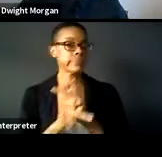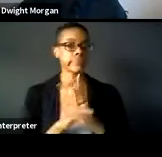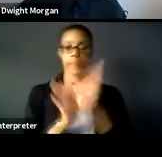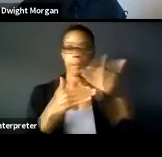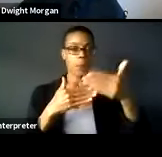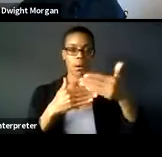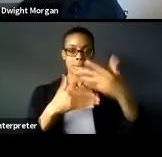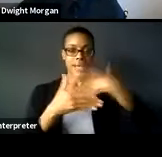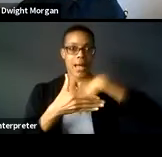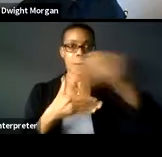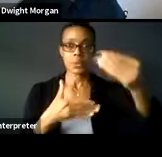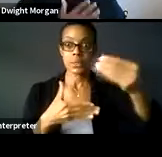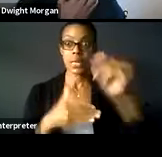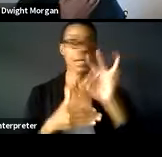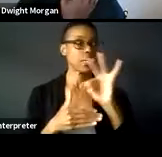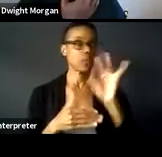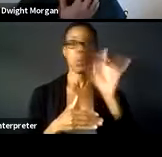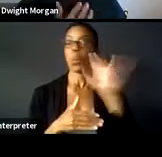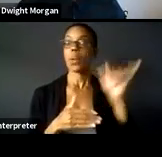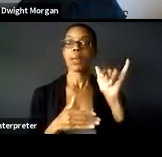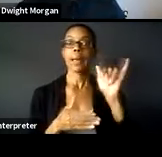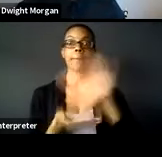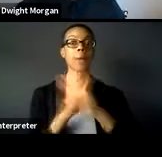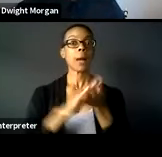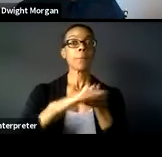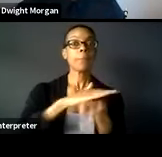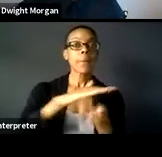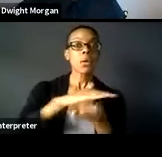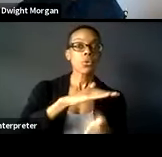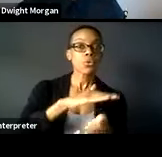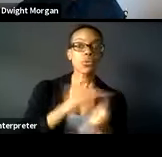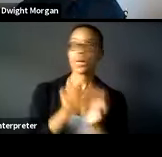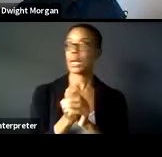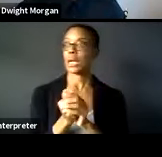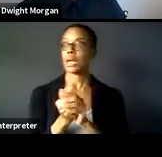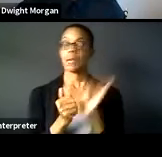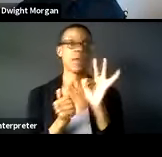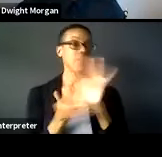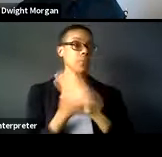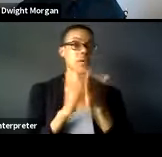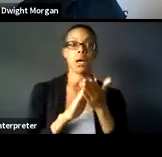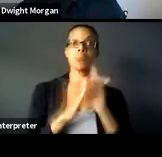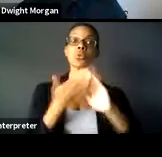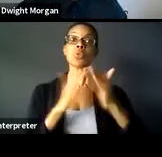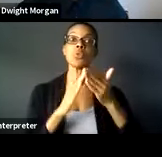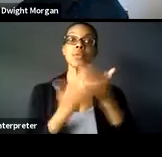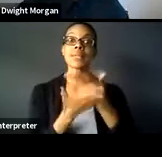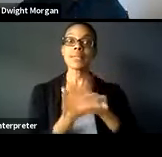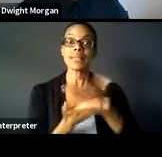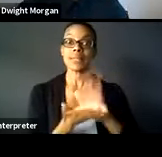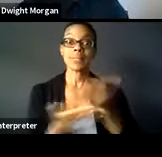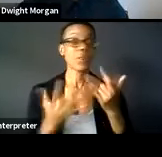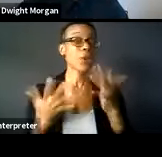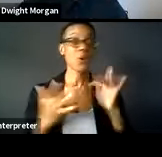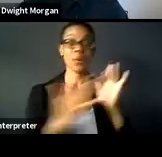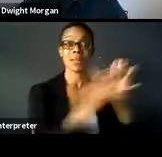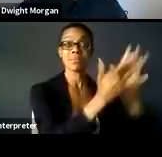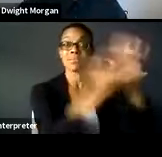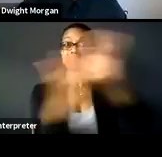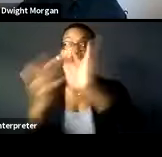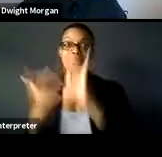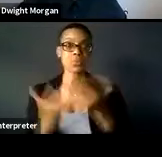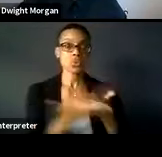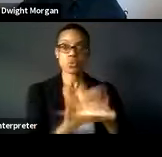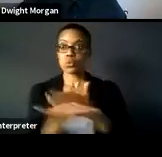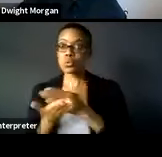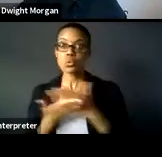look like if we were a bakery? What would we look like if we were a community kitchen? Because I had already been doing so much outreach cooking with